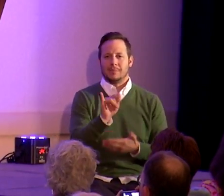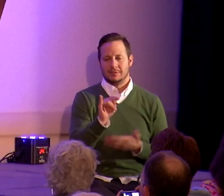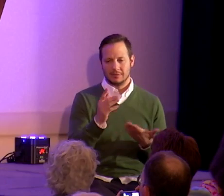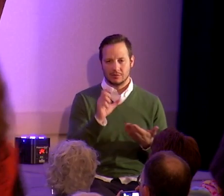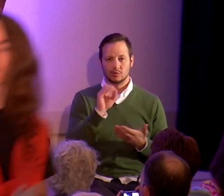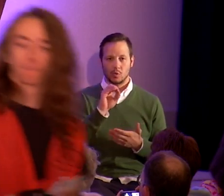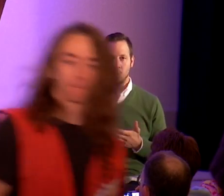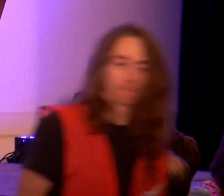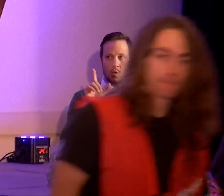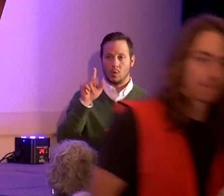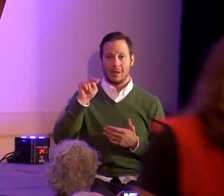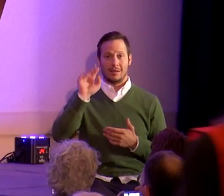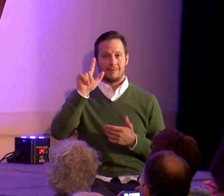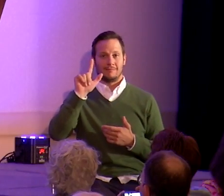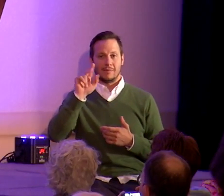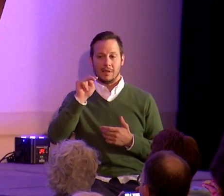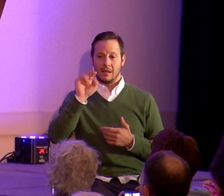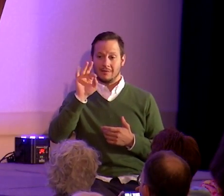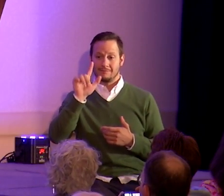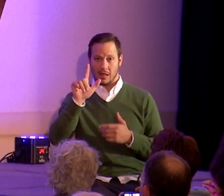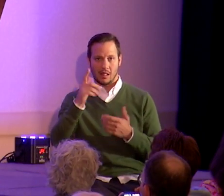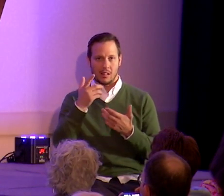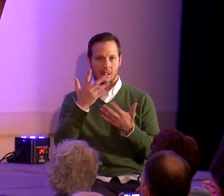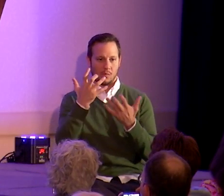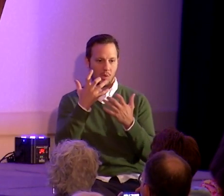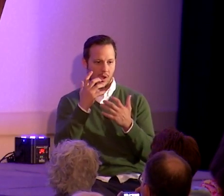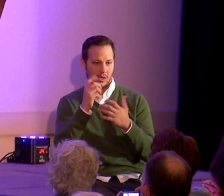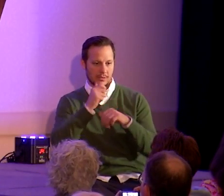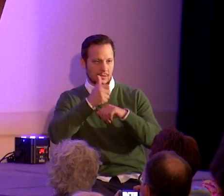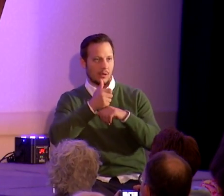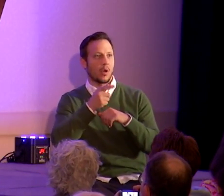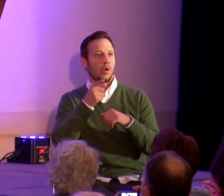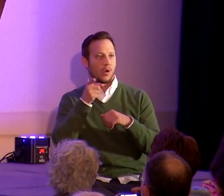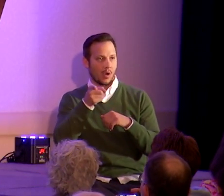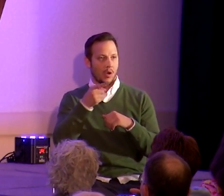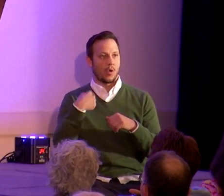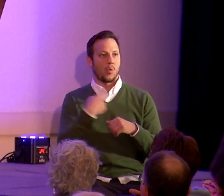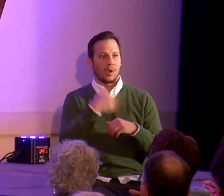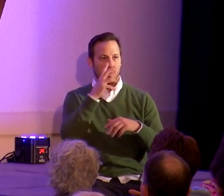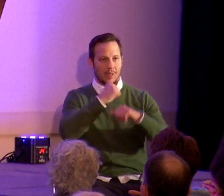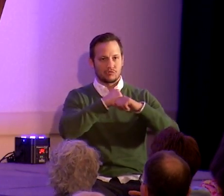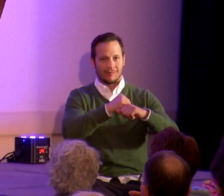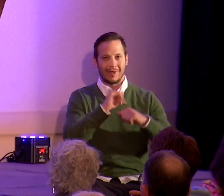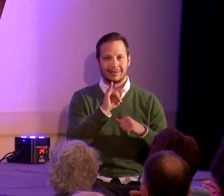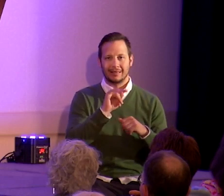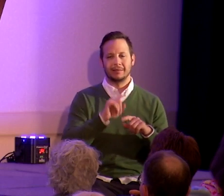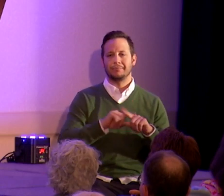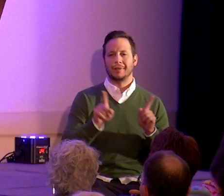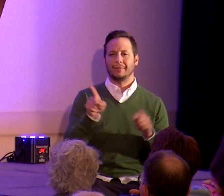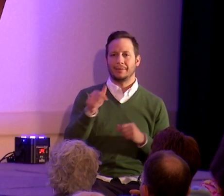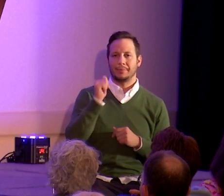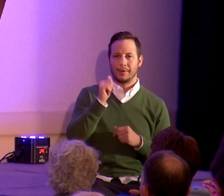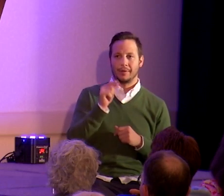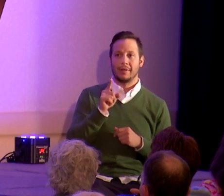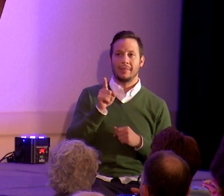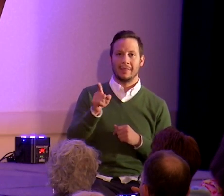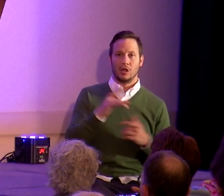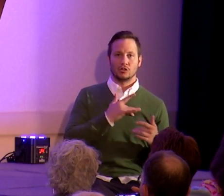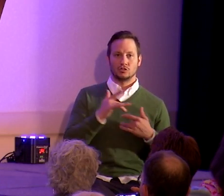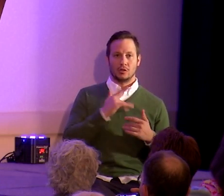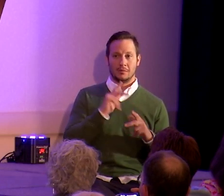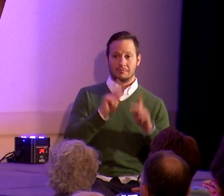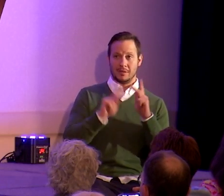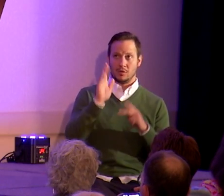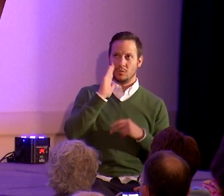So the league's doing everything they can to create the perception that they're going to prevent that, but in actuality, they won't. And what they're worried about is enough people figuring